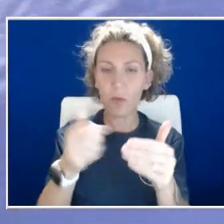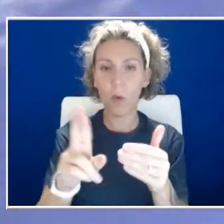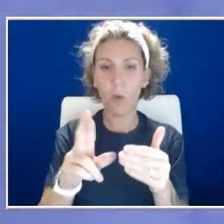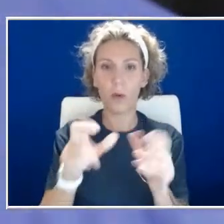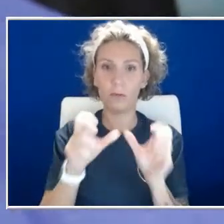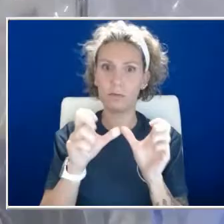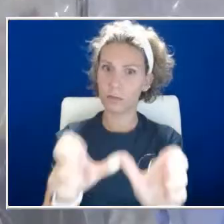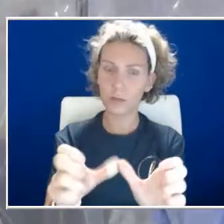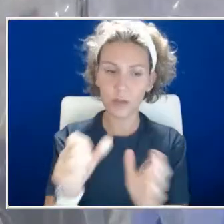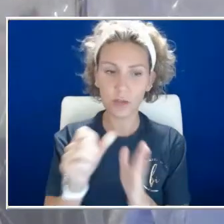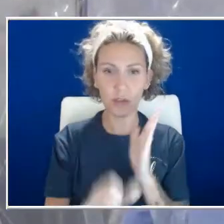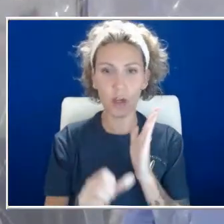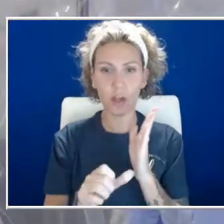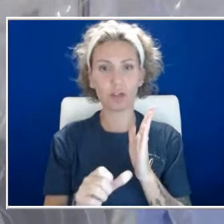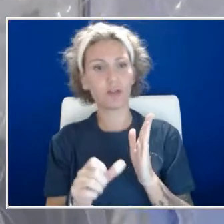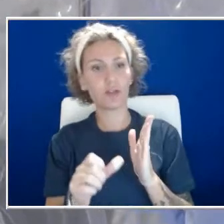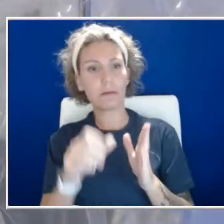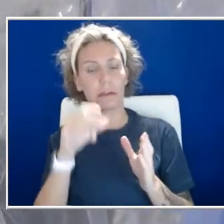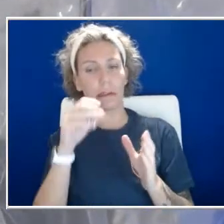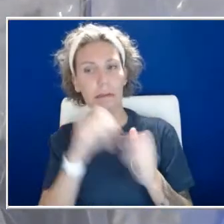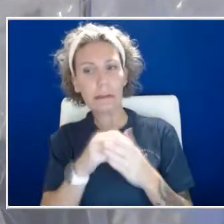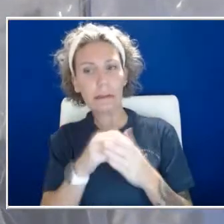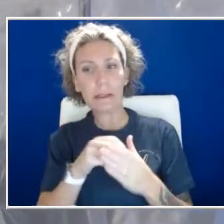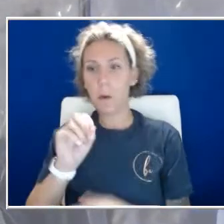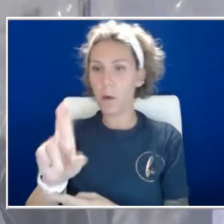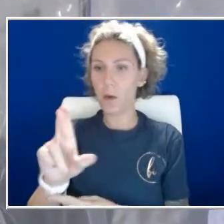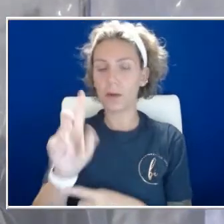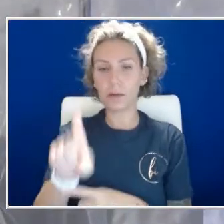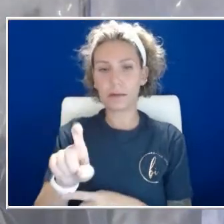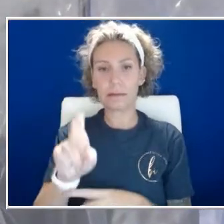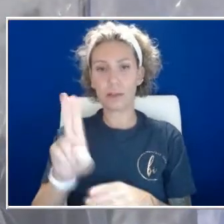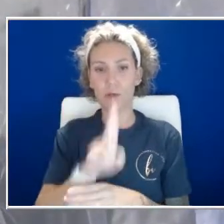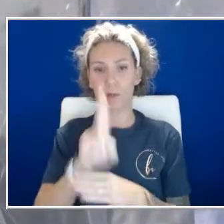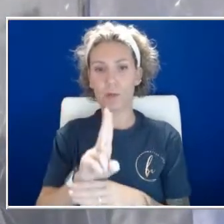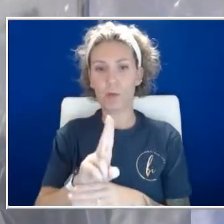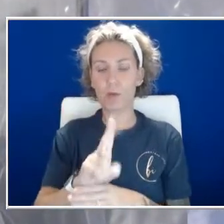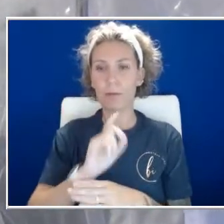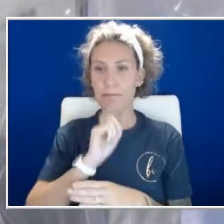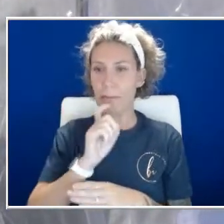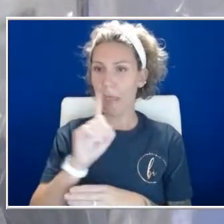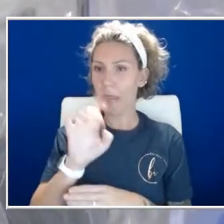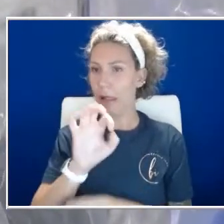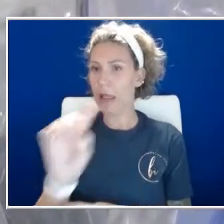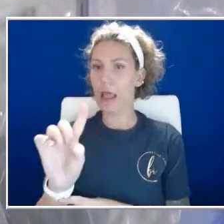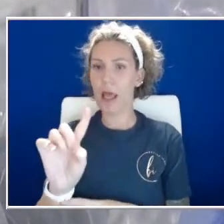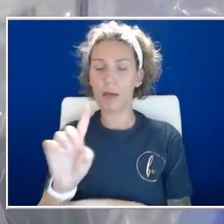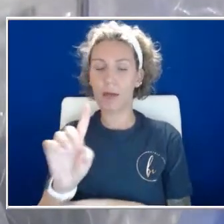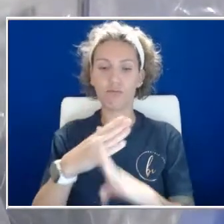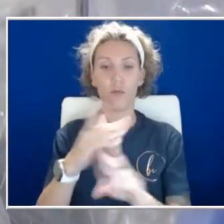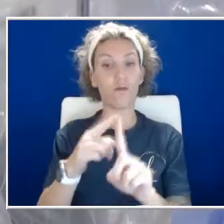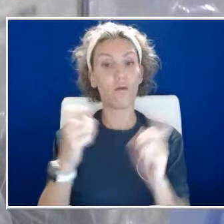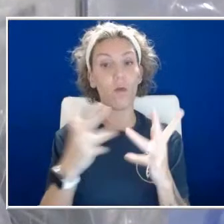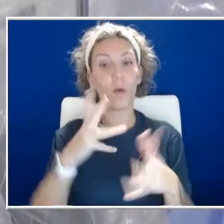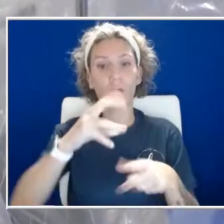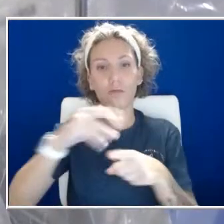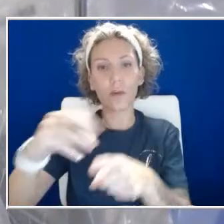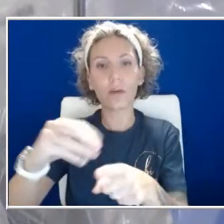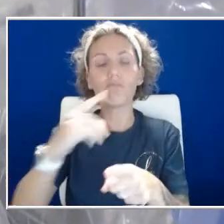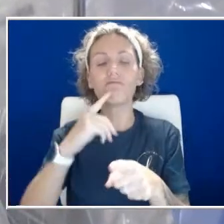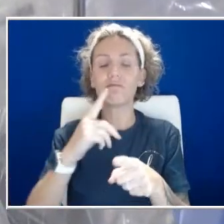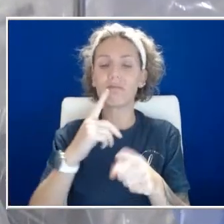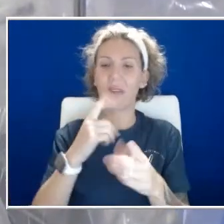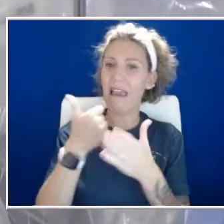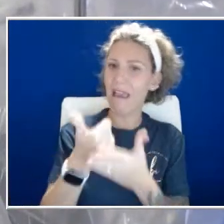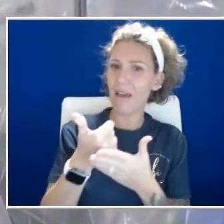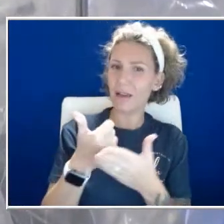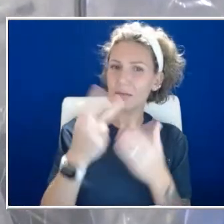suite, then you're going to have to put on lead to protect yourself from radiation. So radiation is great for what we do. It helps us see everything we need to see, but there are